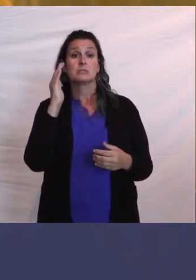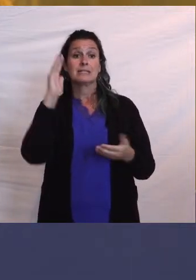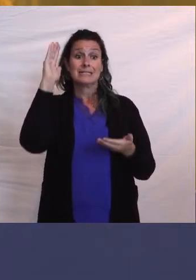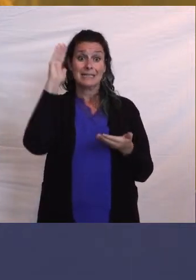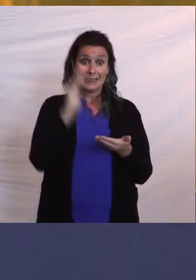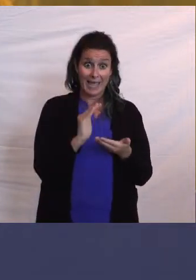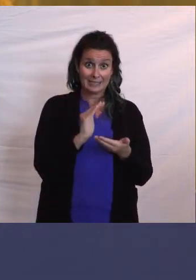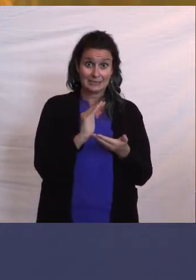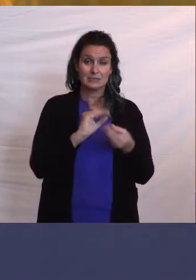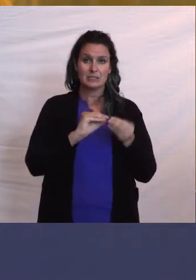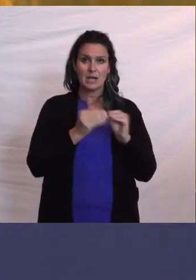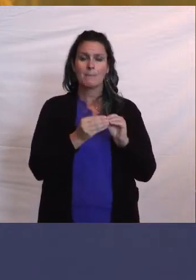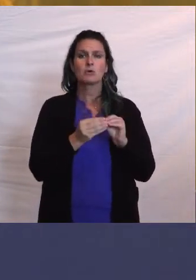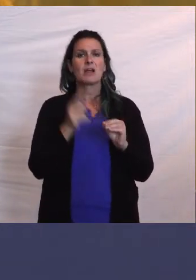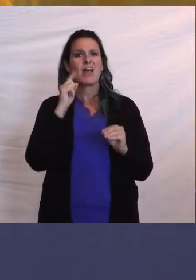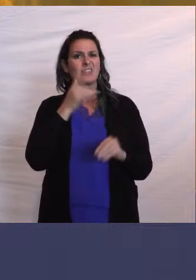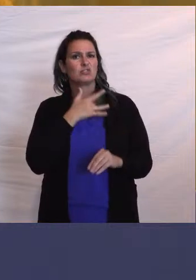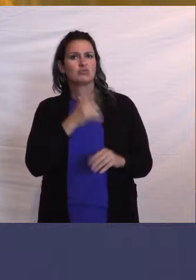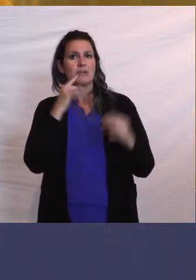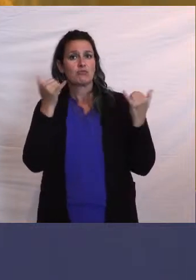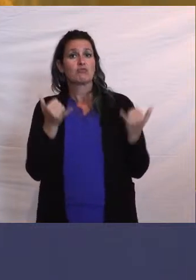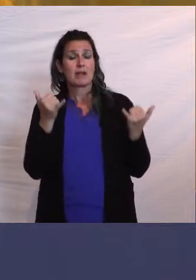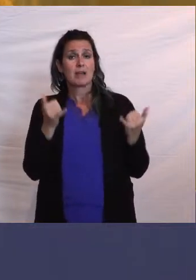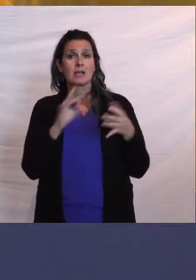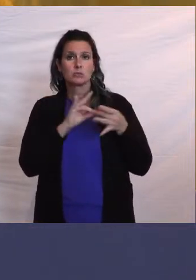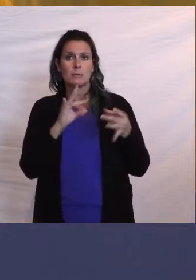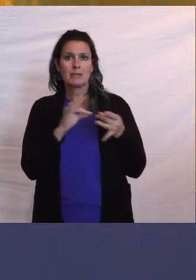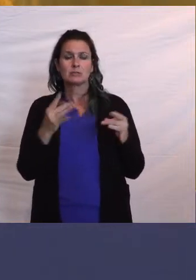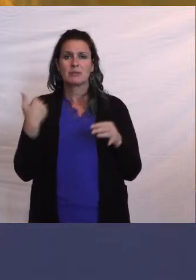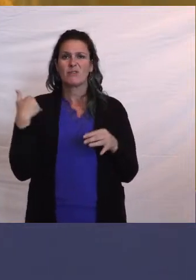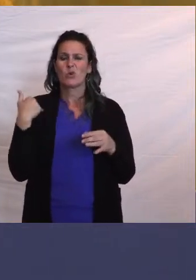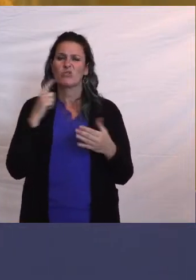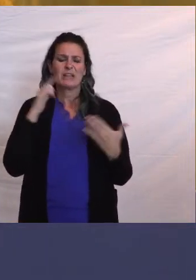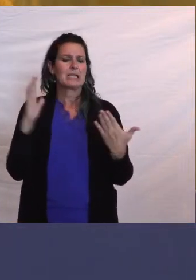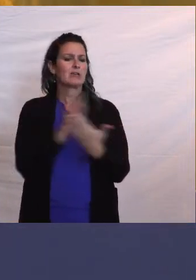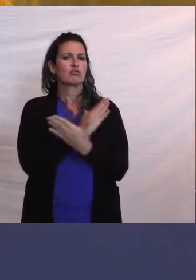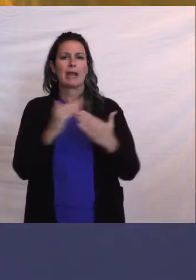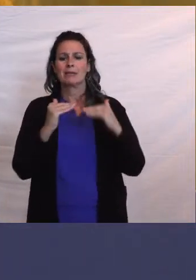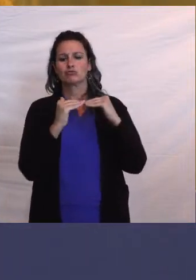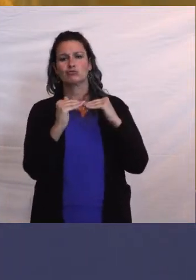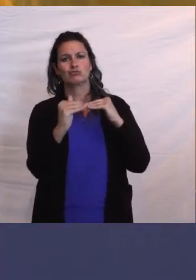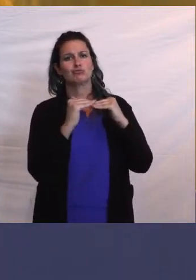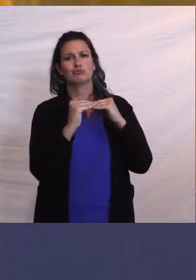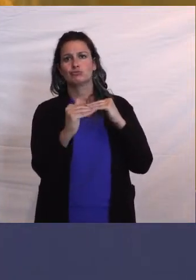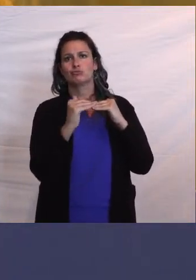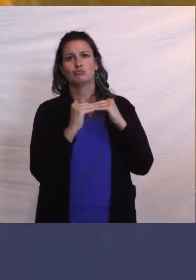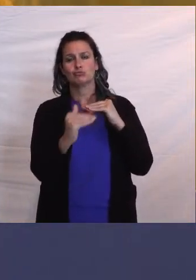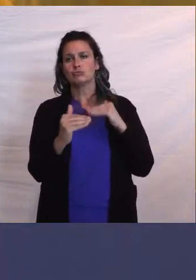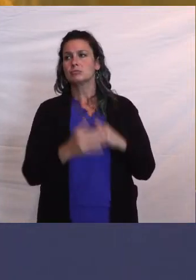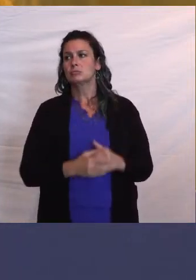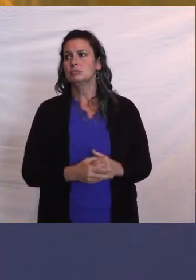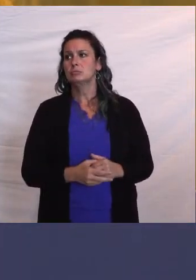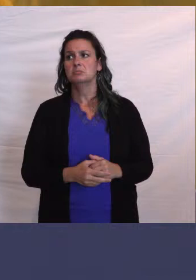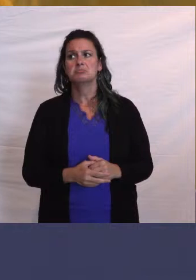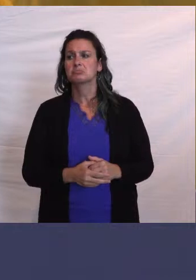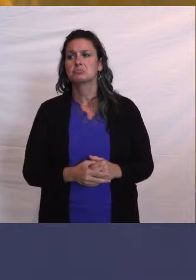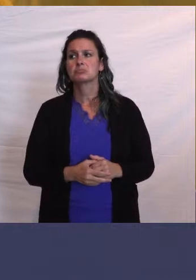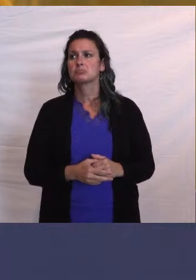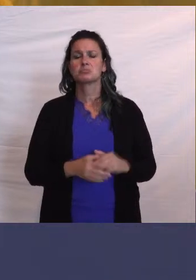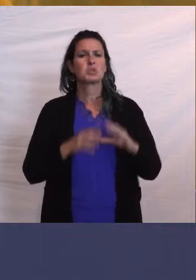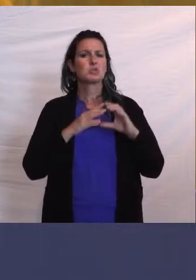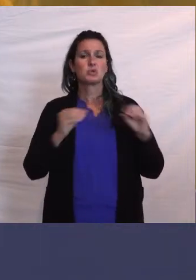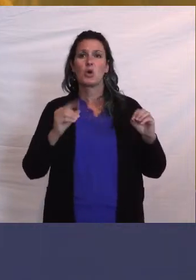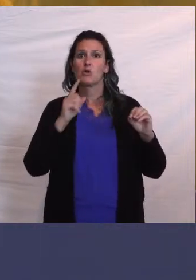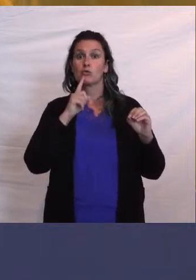think the trend is right now, as we've said, we're sort of in a range bumping along. That would be my guess. I don't think there's any